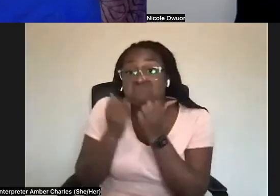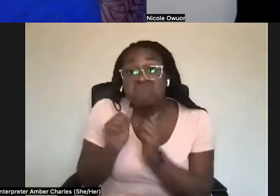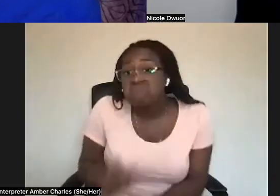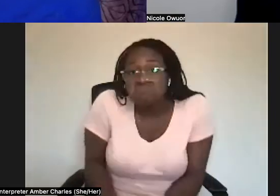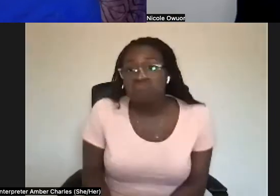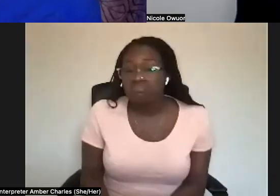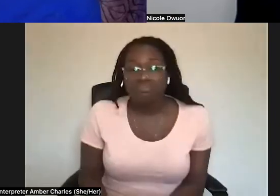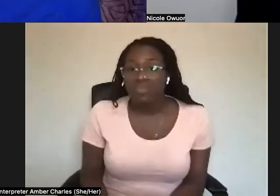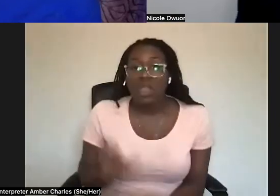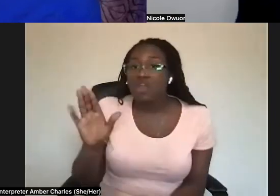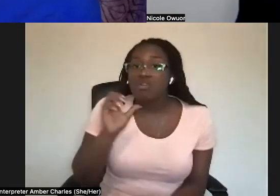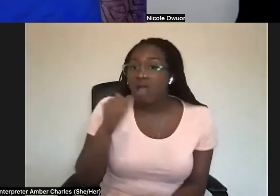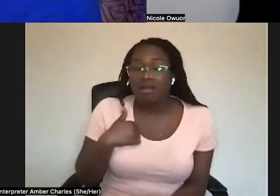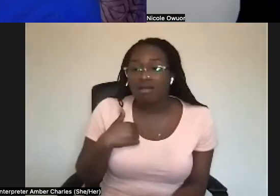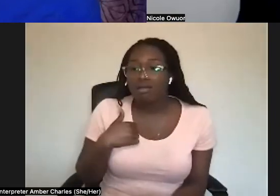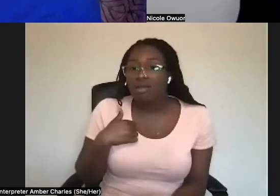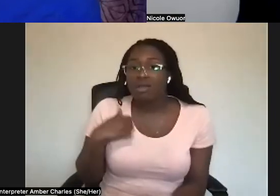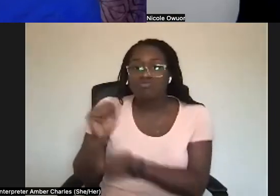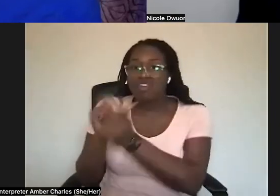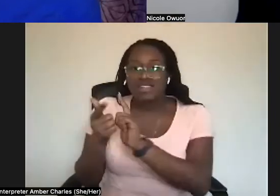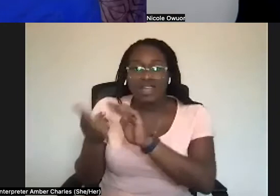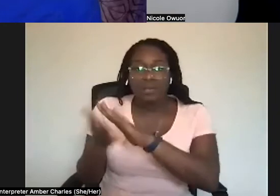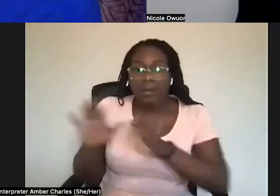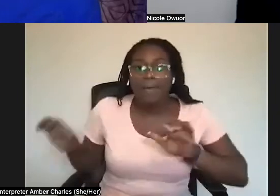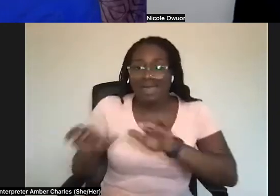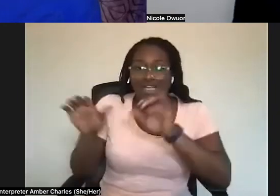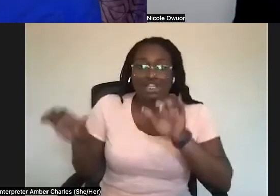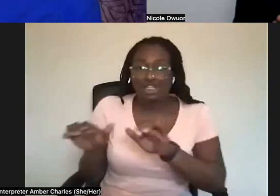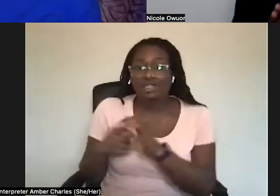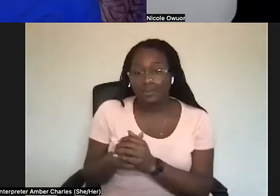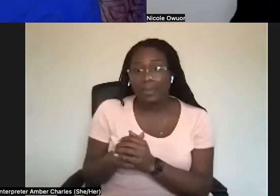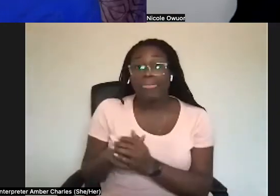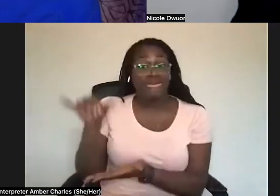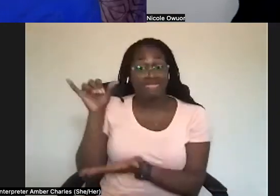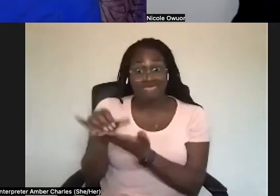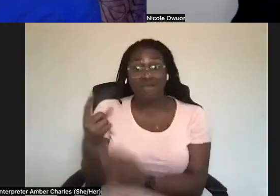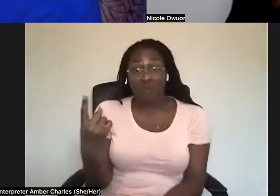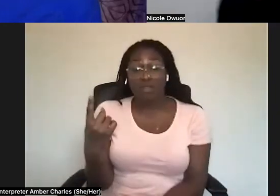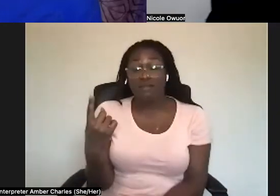not going to then translate into action. So that is one of those